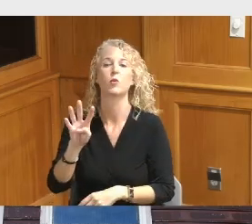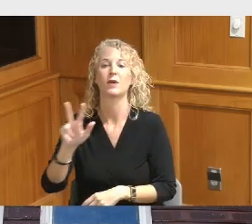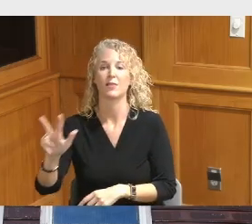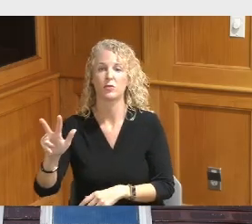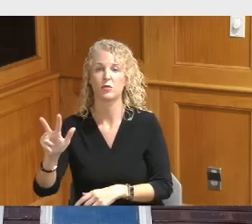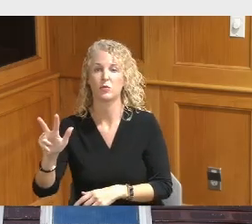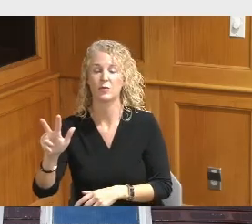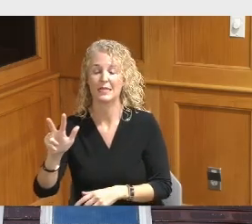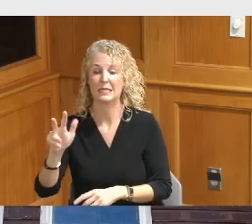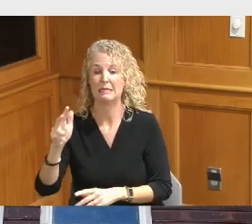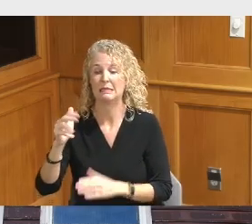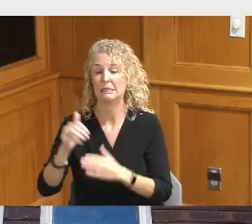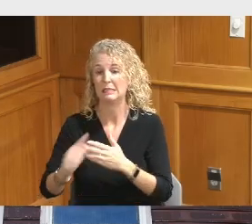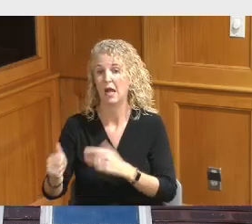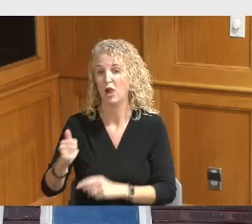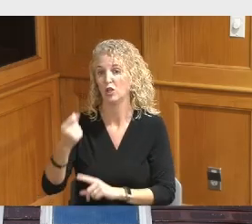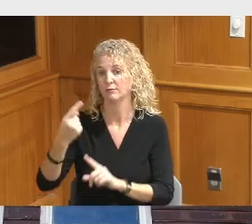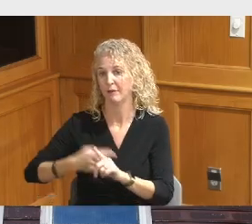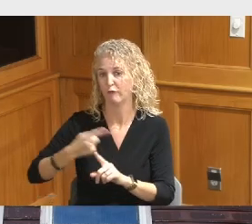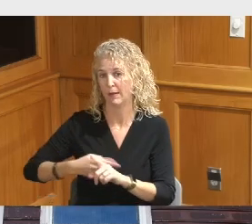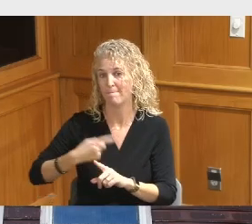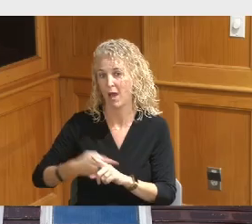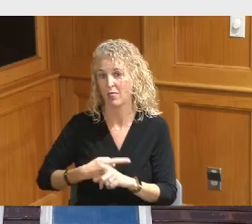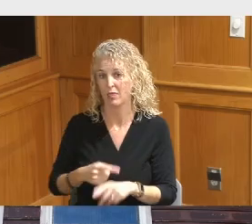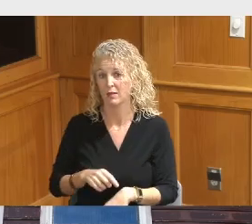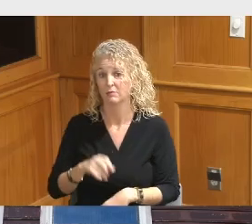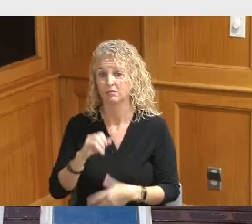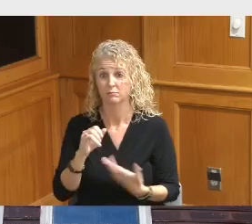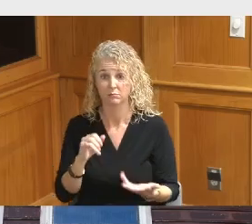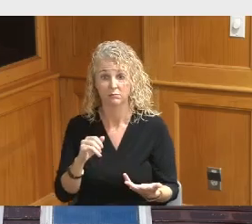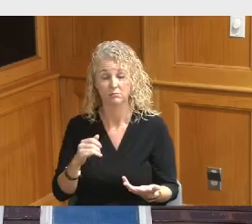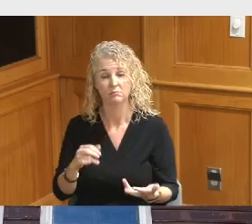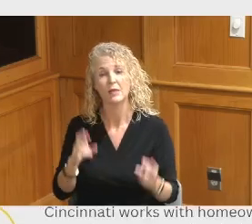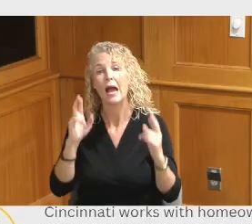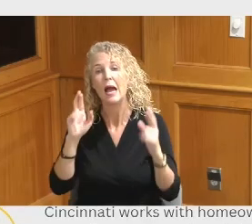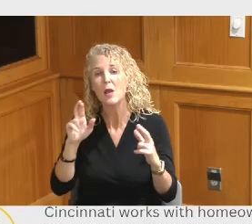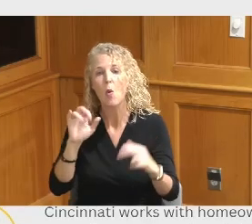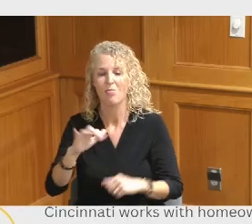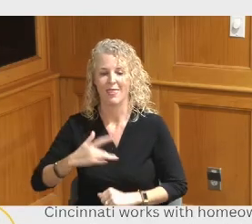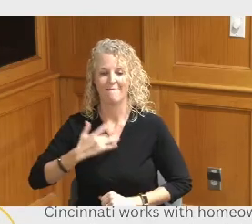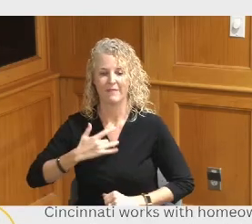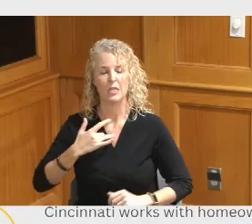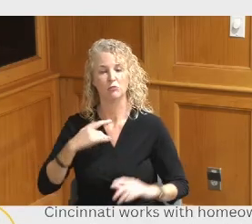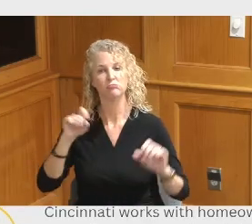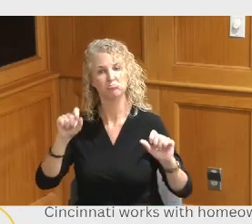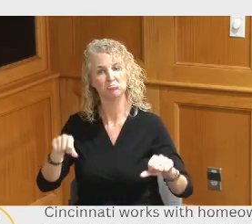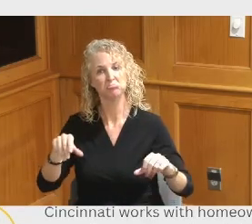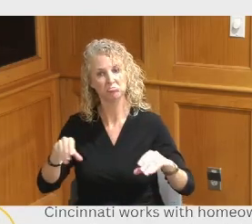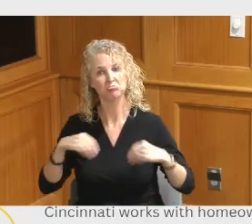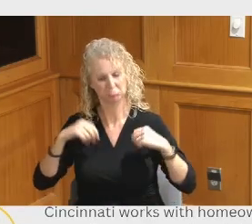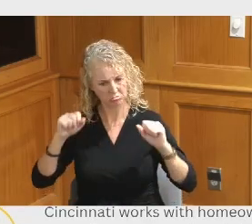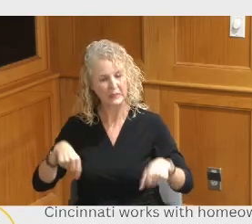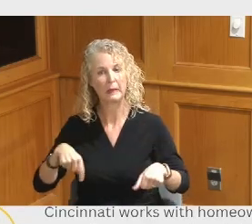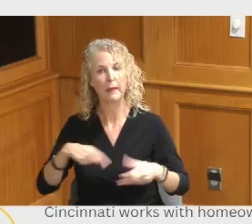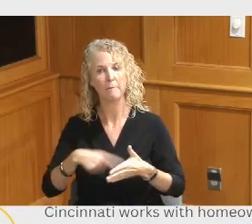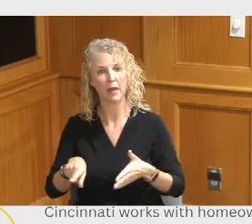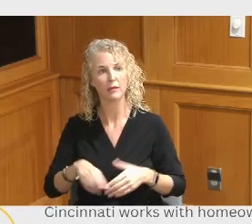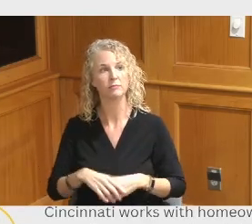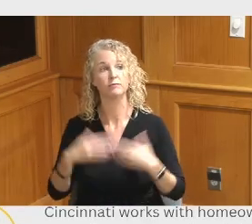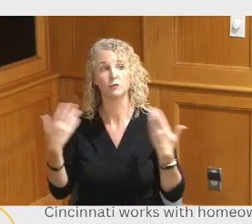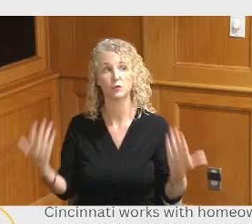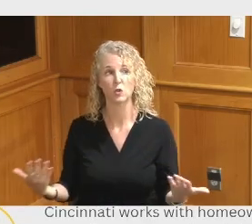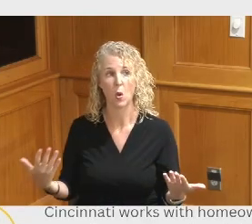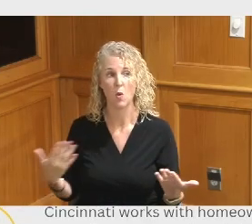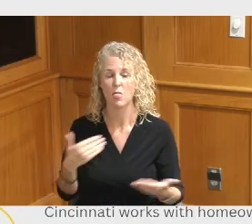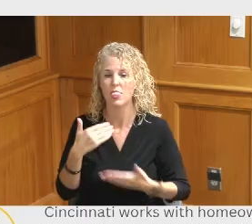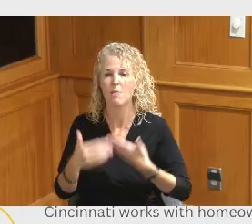$143 a month in payment, which I think feels manageable, right, for many of our neighbors. So what